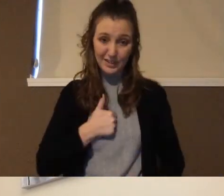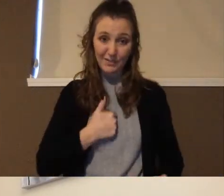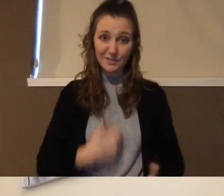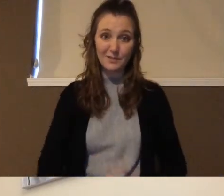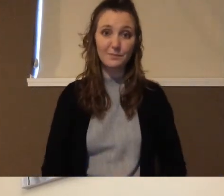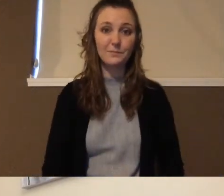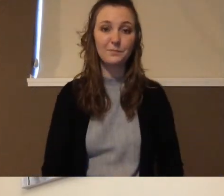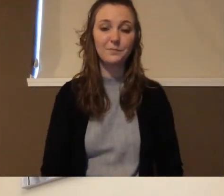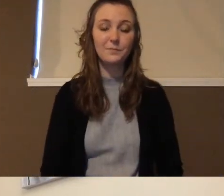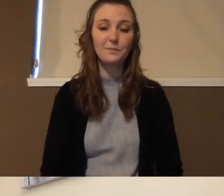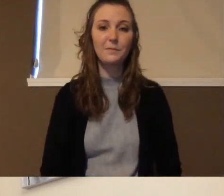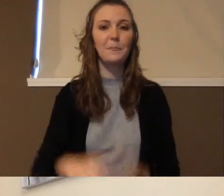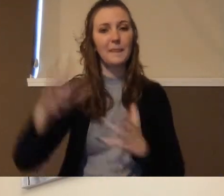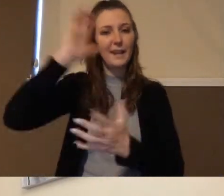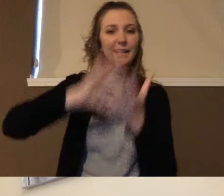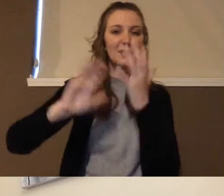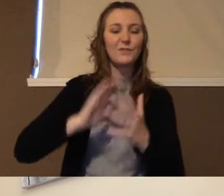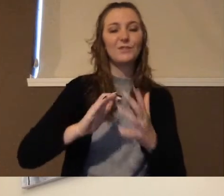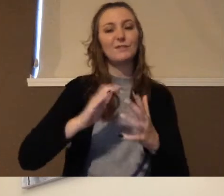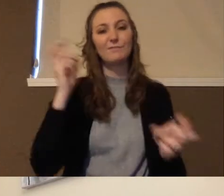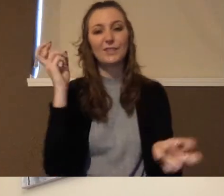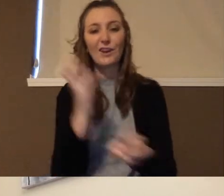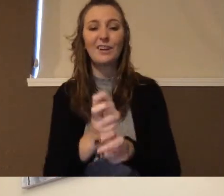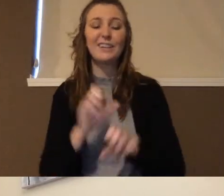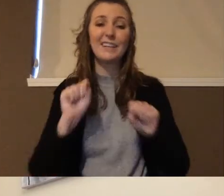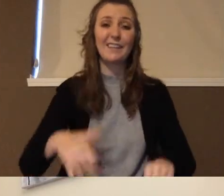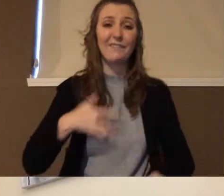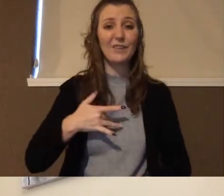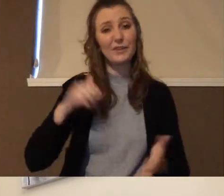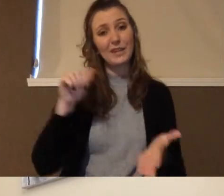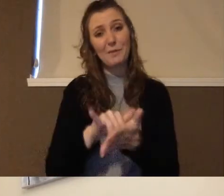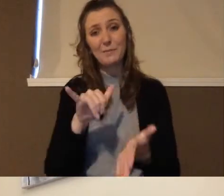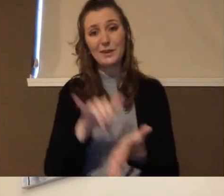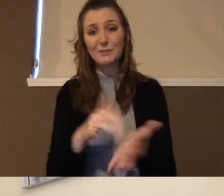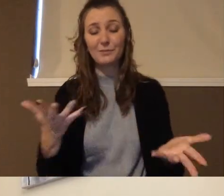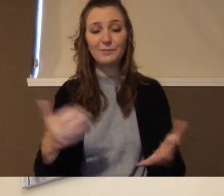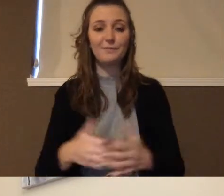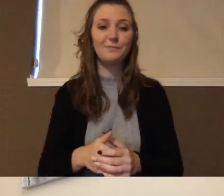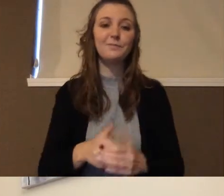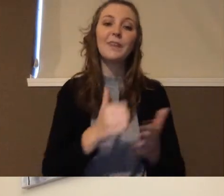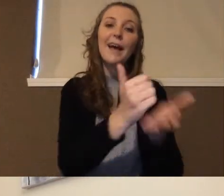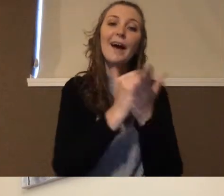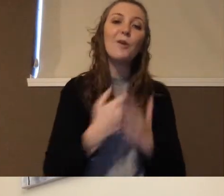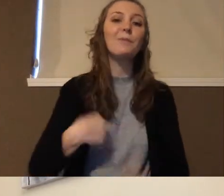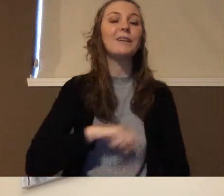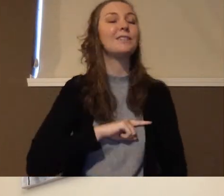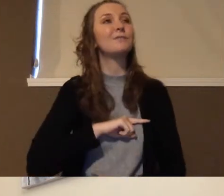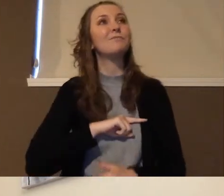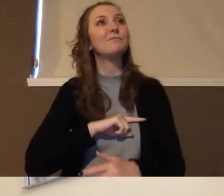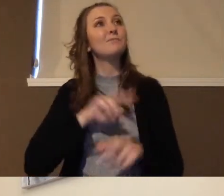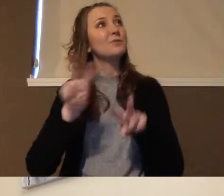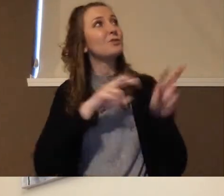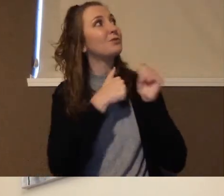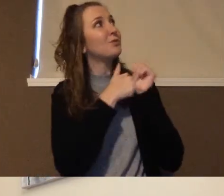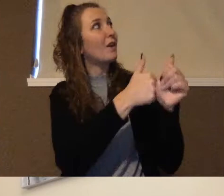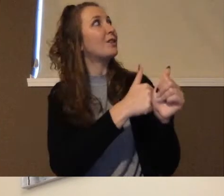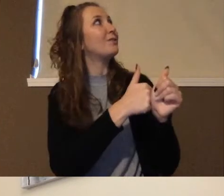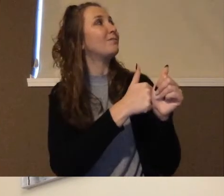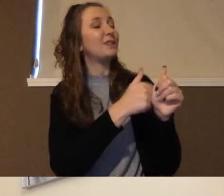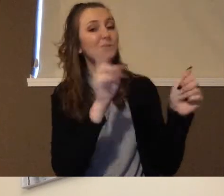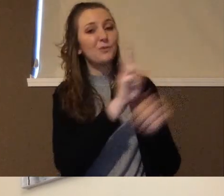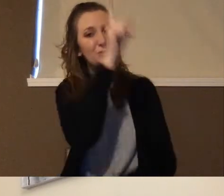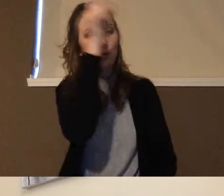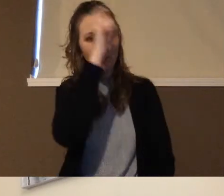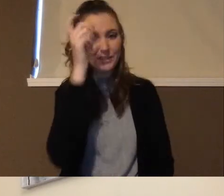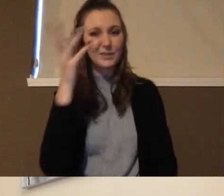confusing and difficult, and it can feel impossible if we let it. Help us fix our eyes on you and seek your wisdom, knowing that you are with us as